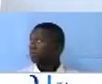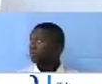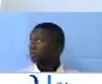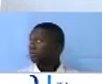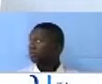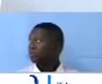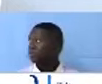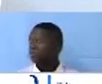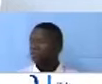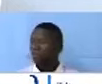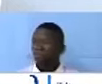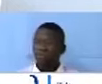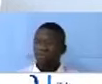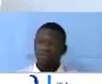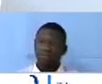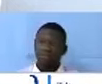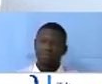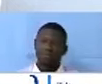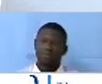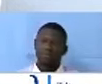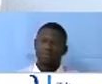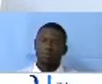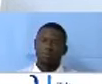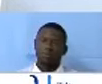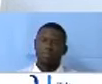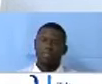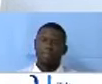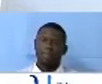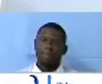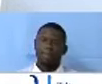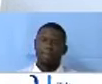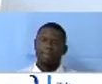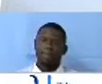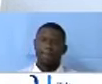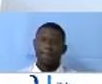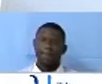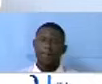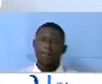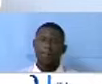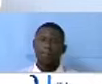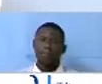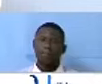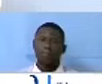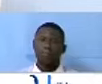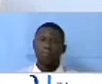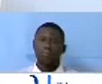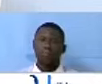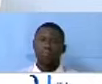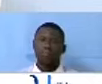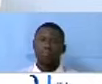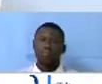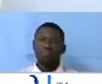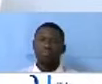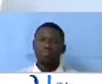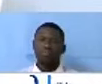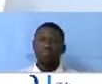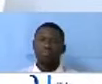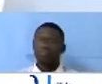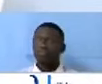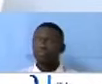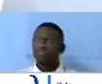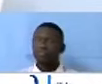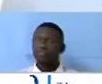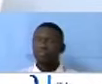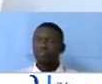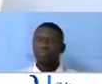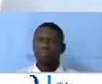ñoom amul benn jokkoo boo xam ne mun naa tax ñu mun a déggu lan moo war a tax ñu wàllaa joxoñ baaraam yow. Put your answer